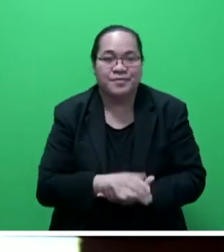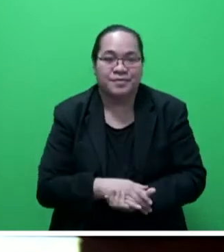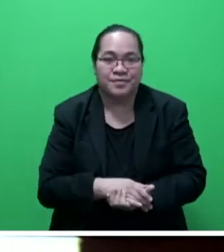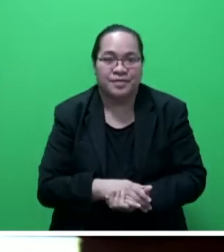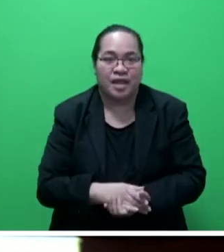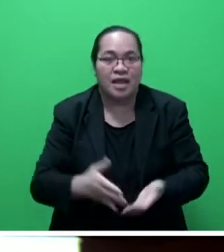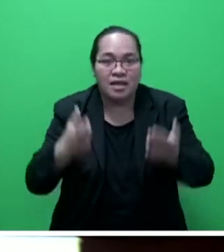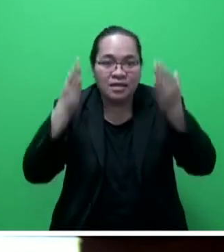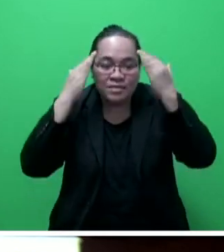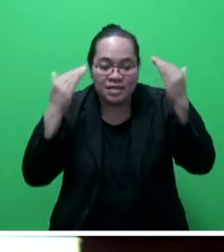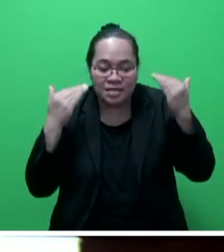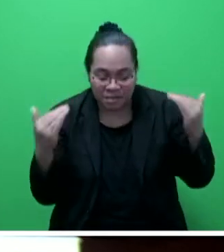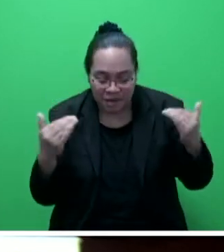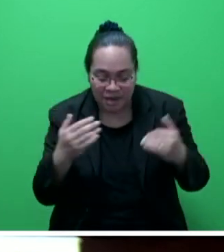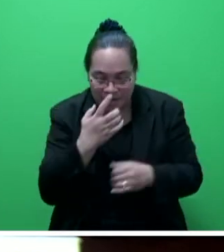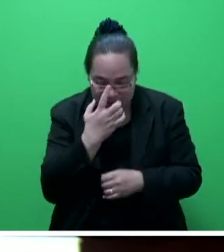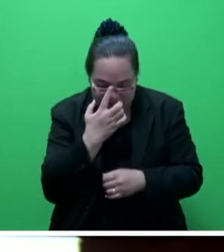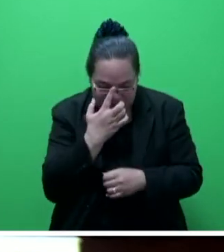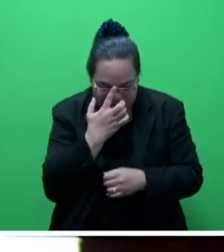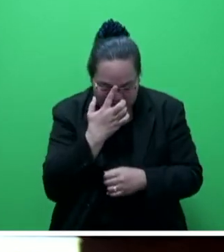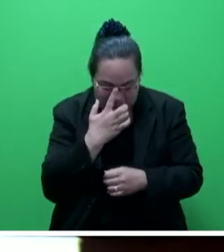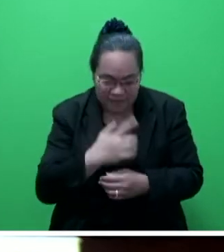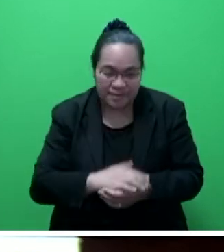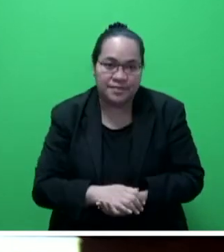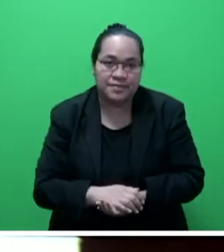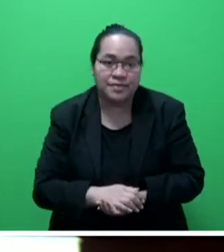Mr. Speaker, sir, we have seen